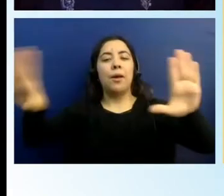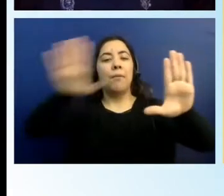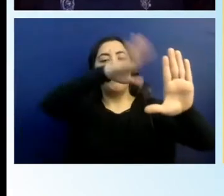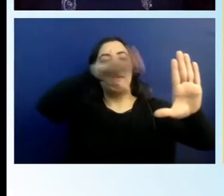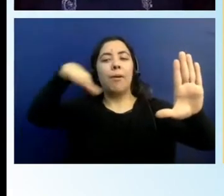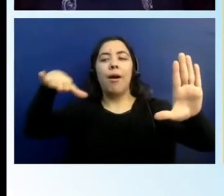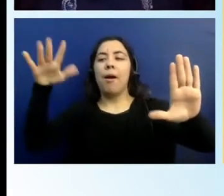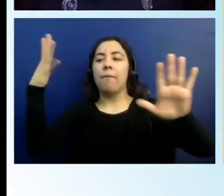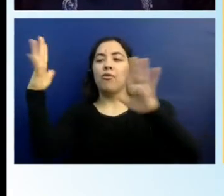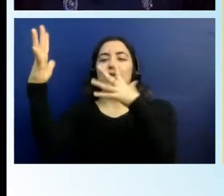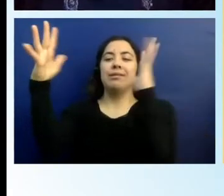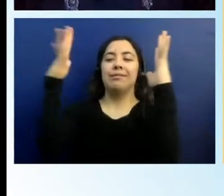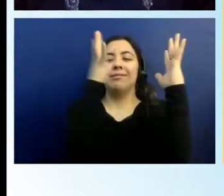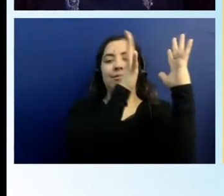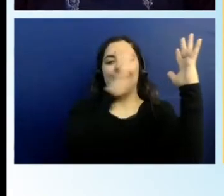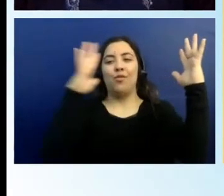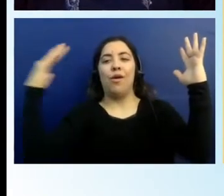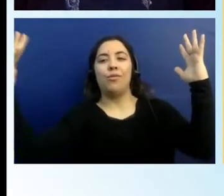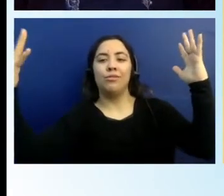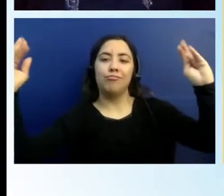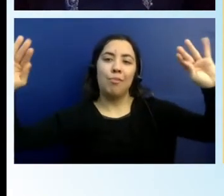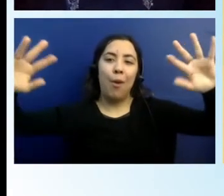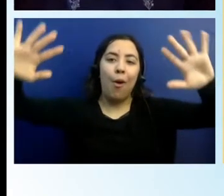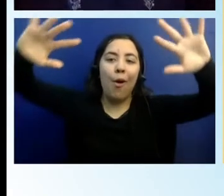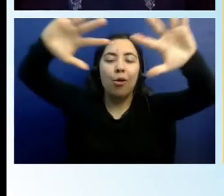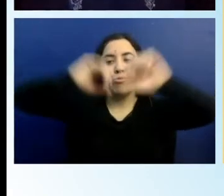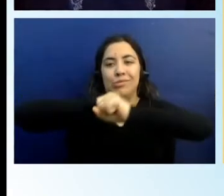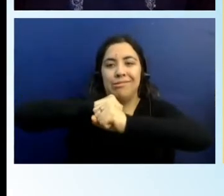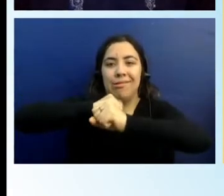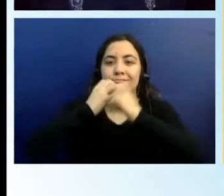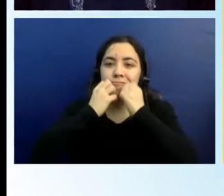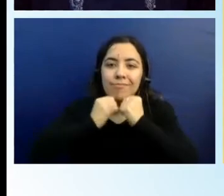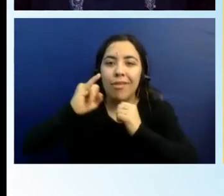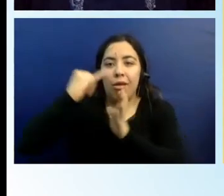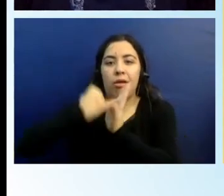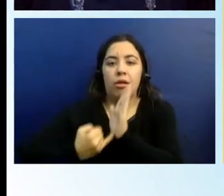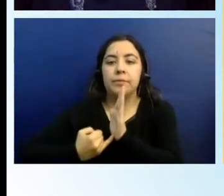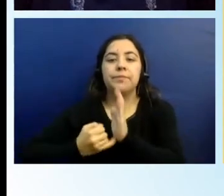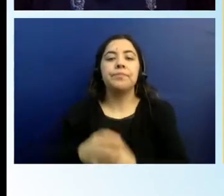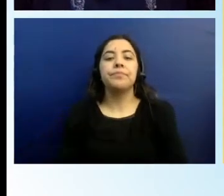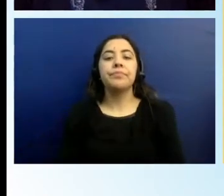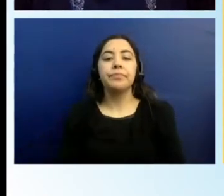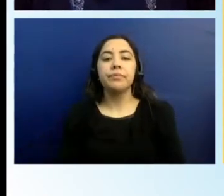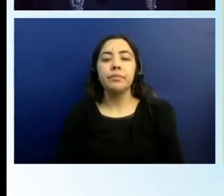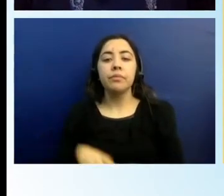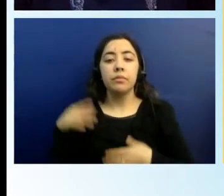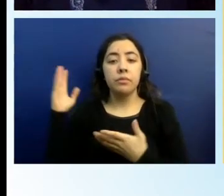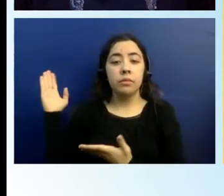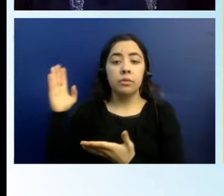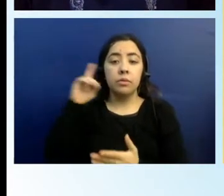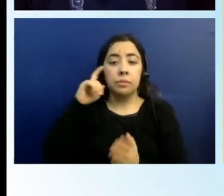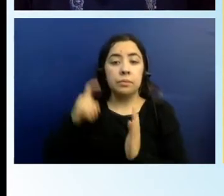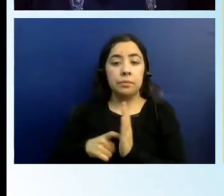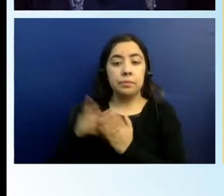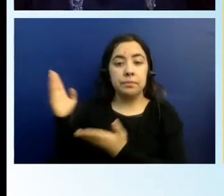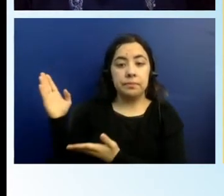Going back to the bronze, you can see behind me here, we have Benito Juarez. He